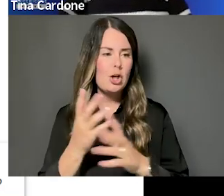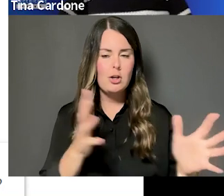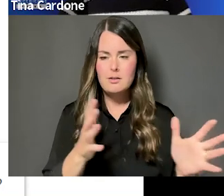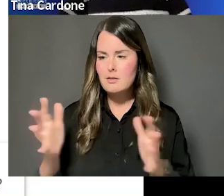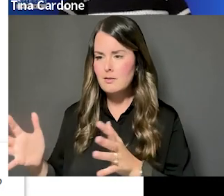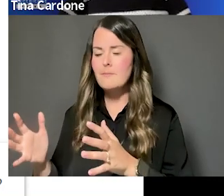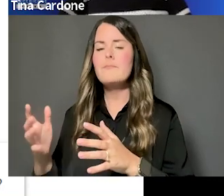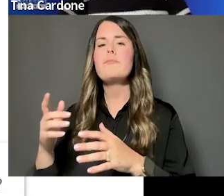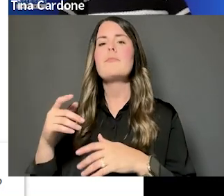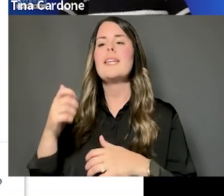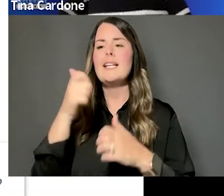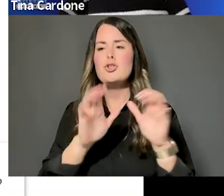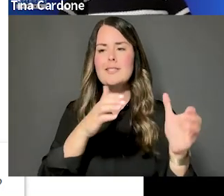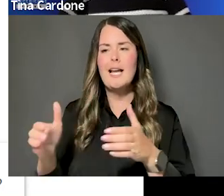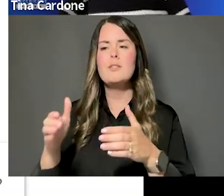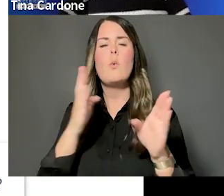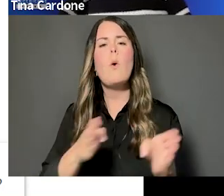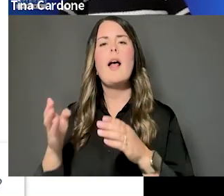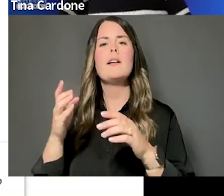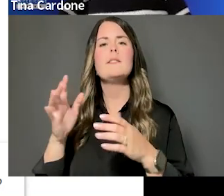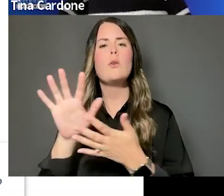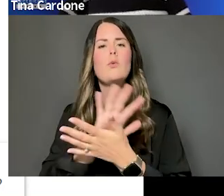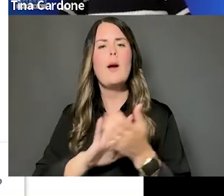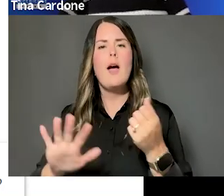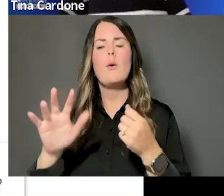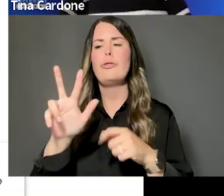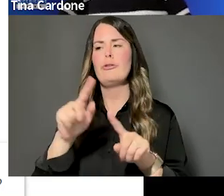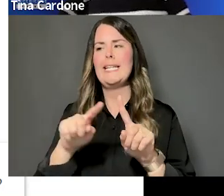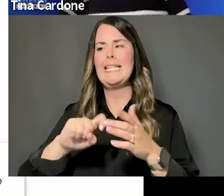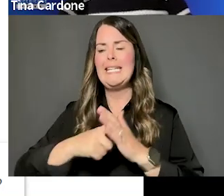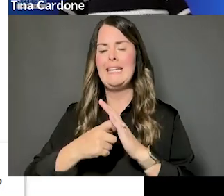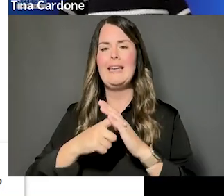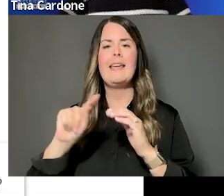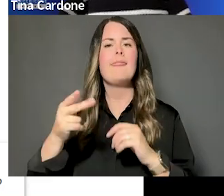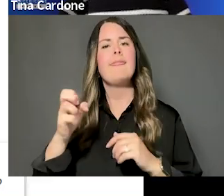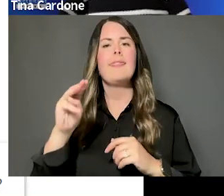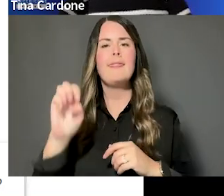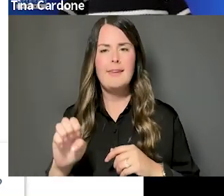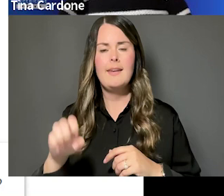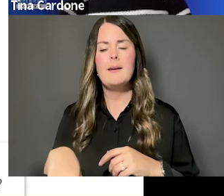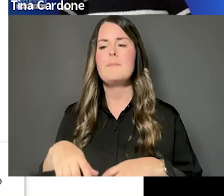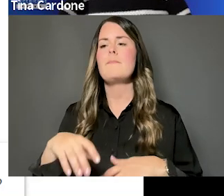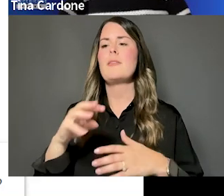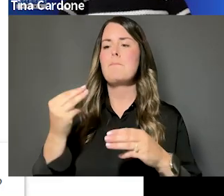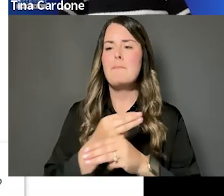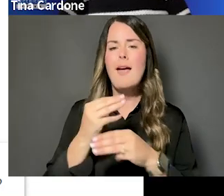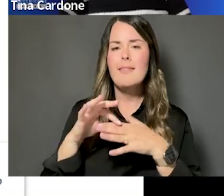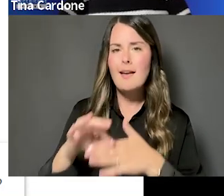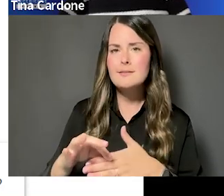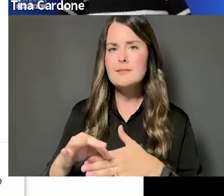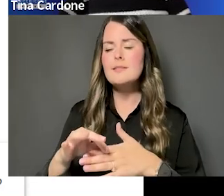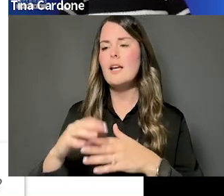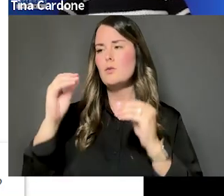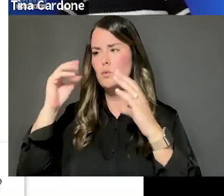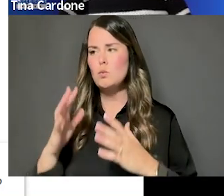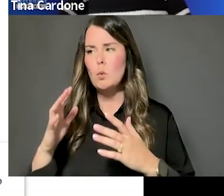preps. Each set of reflection questions is organized around 3 key themes: mathematical content and student thinking,